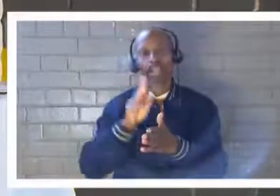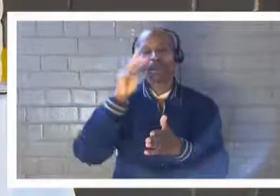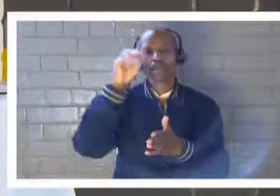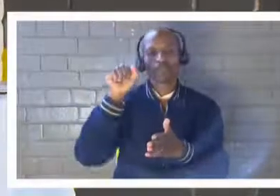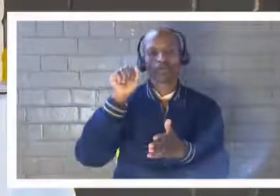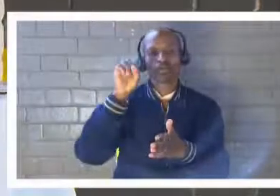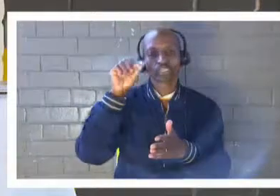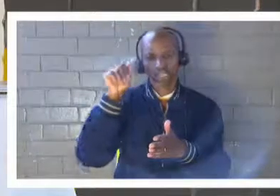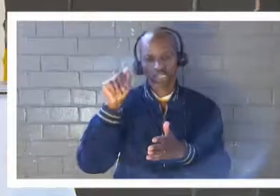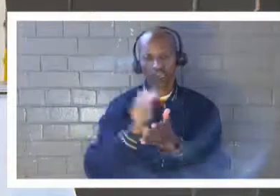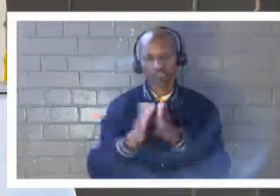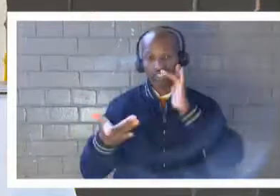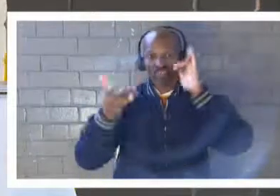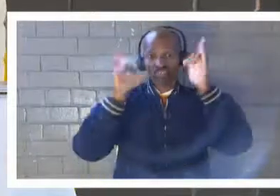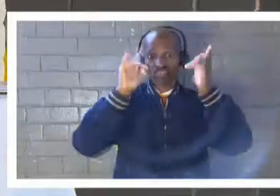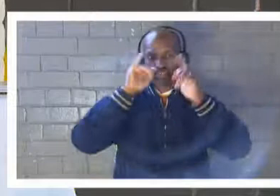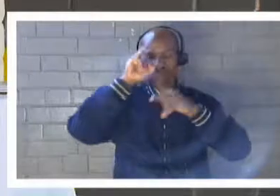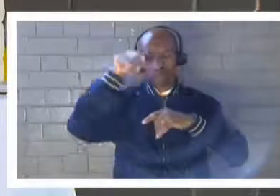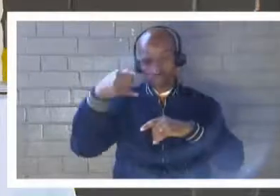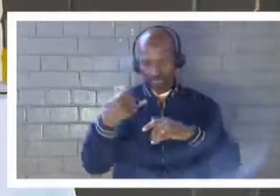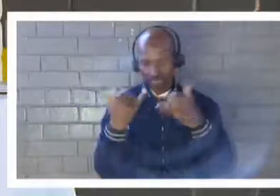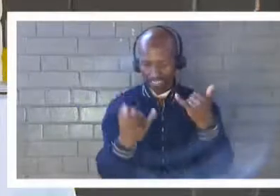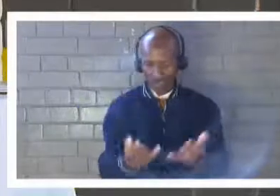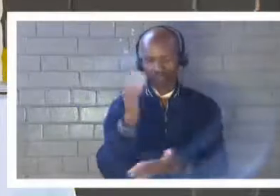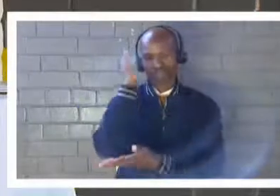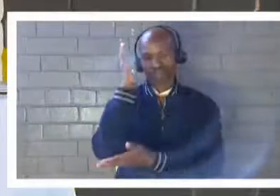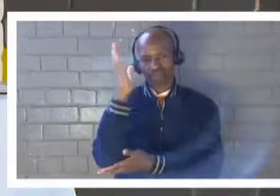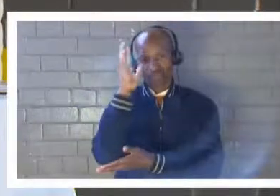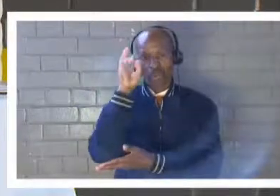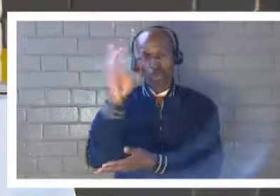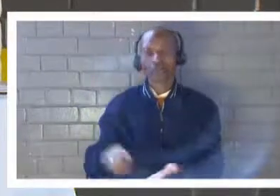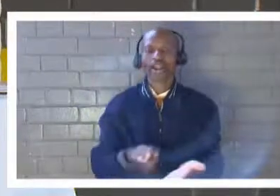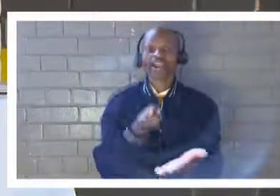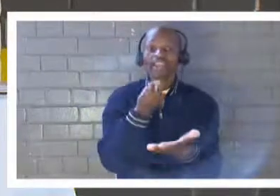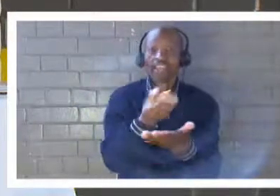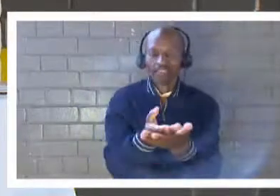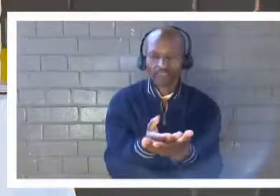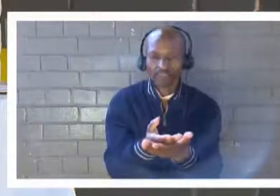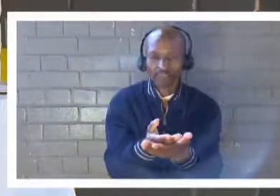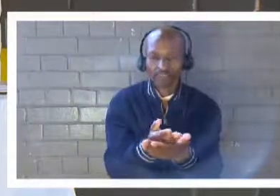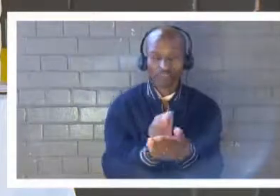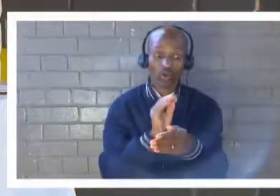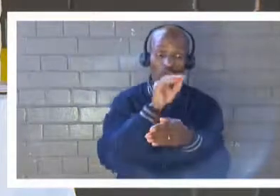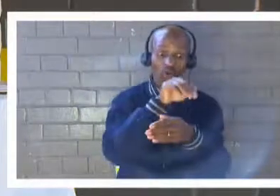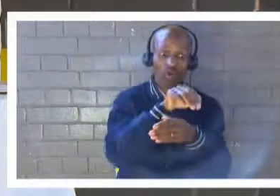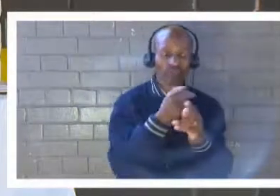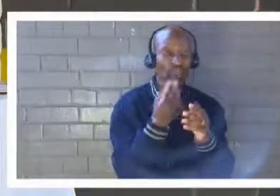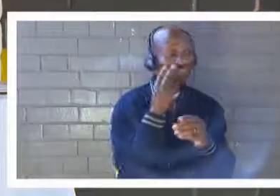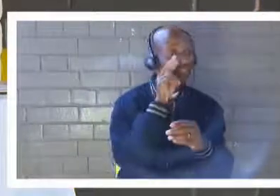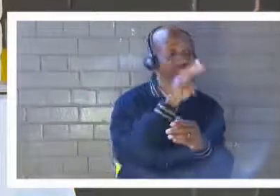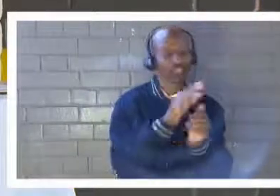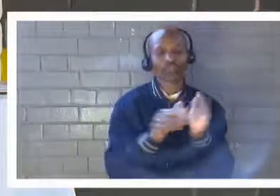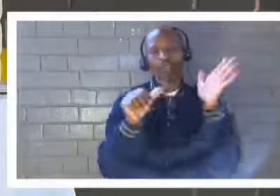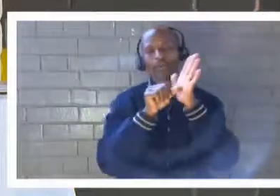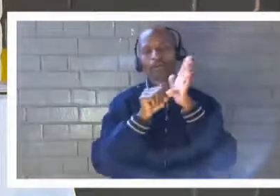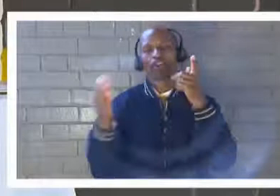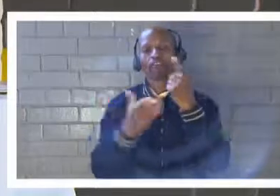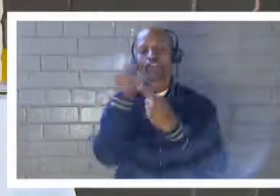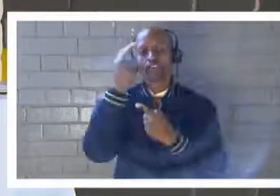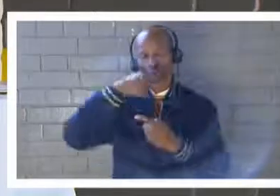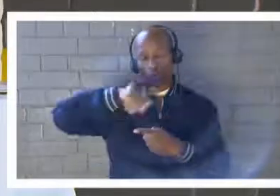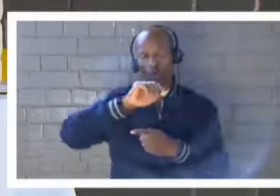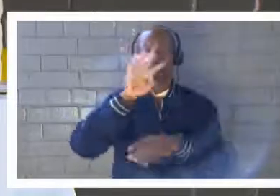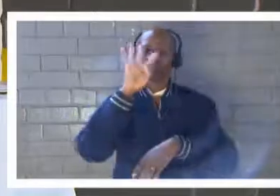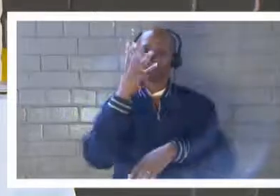in the city of Johannesburg. So the presentation will offer an overview basically of the key findings from all